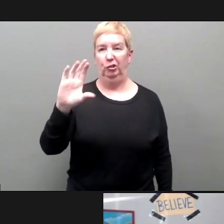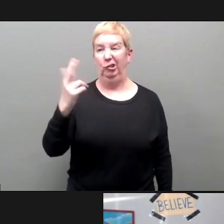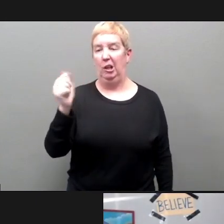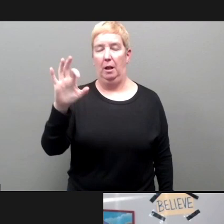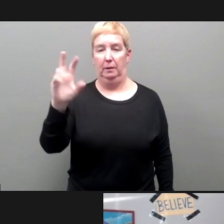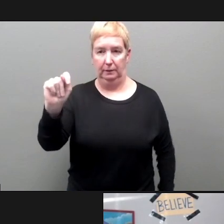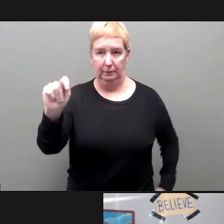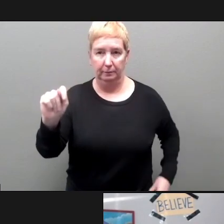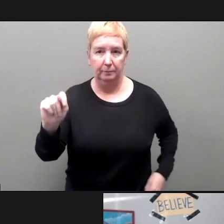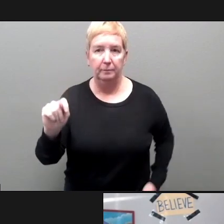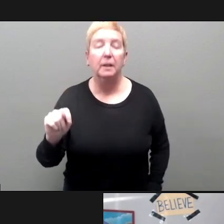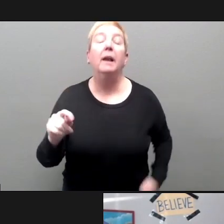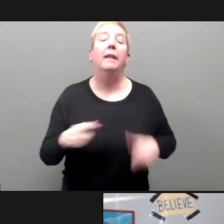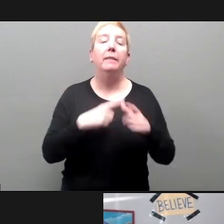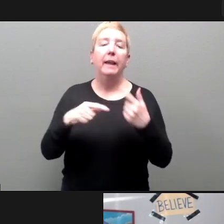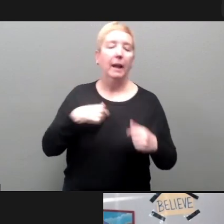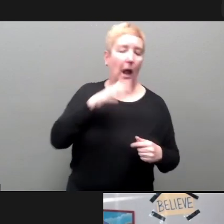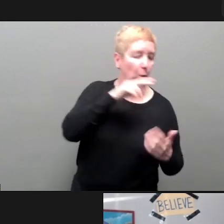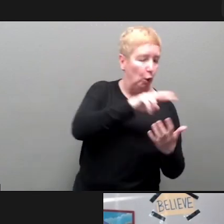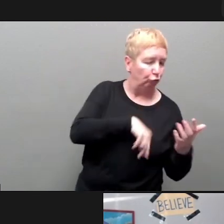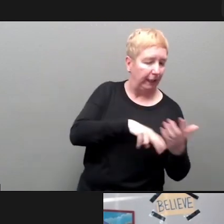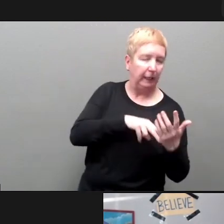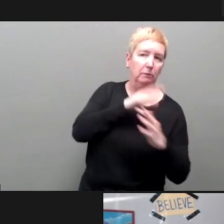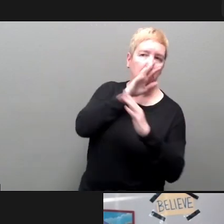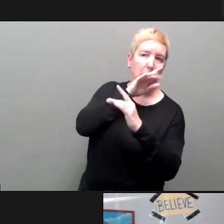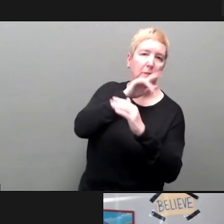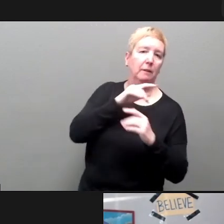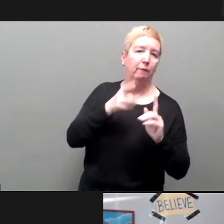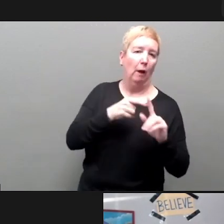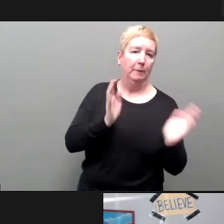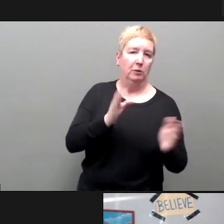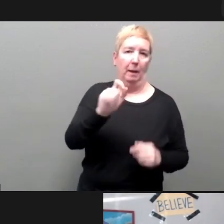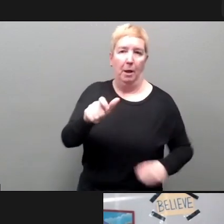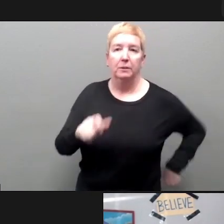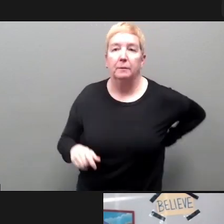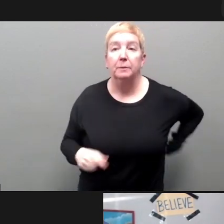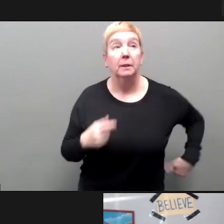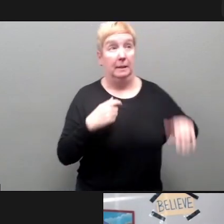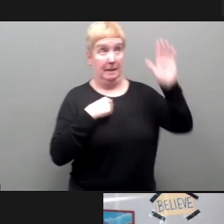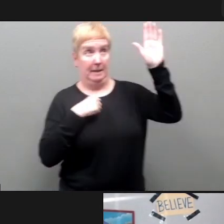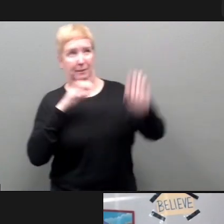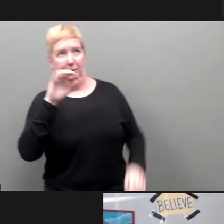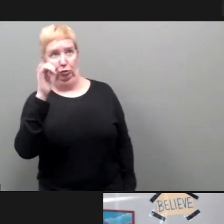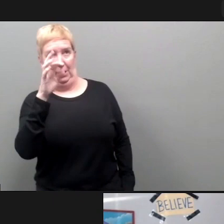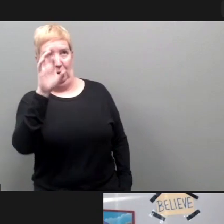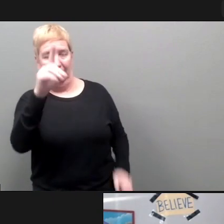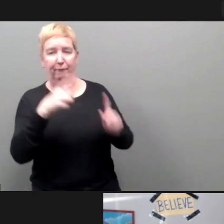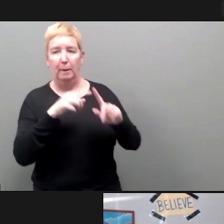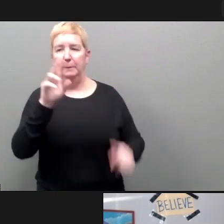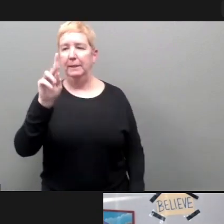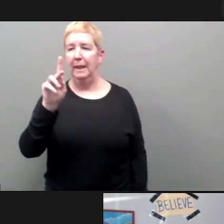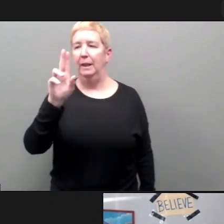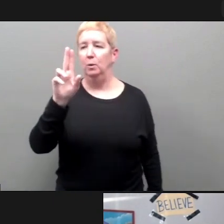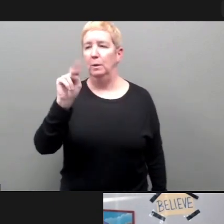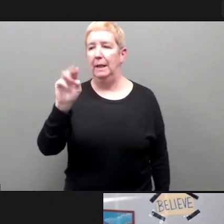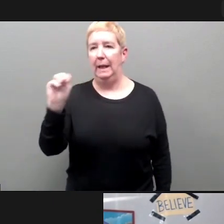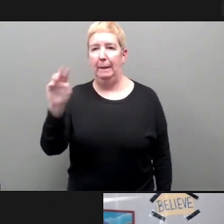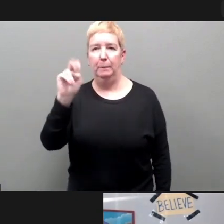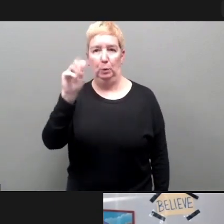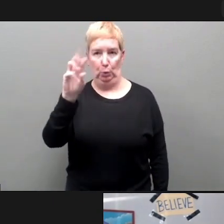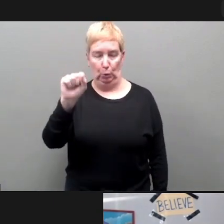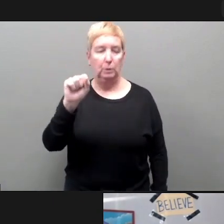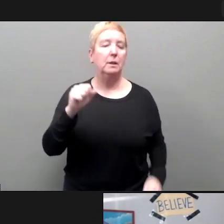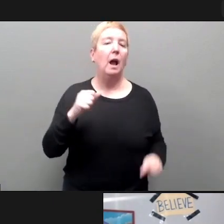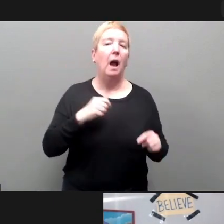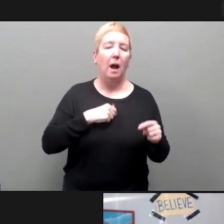ask your question. Thank you. Jared Ebenreck with KUNM News. I asked it a version of it in